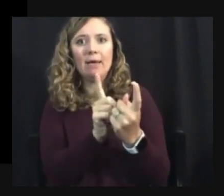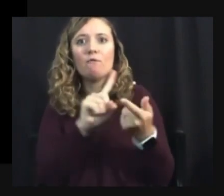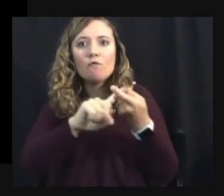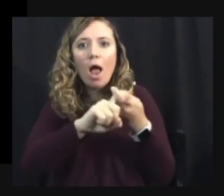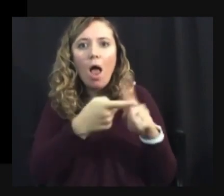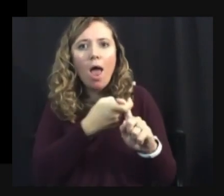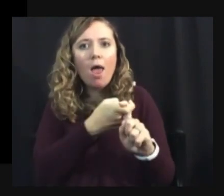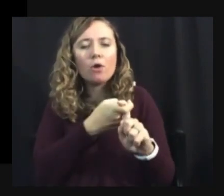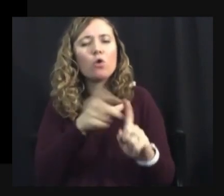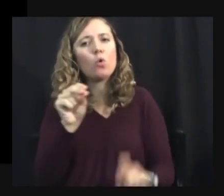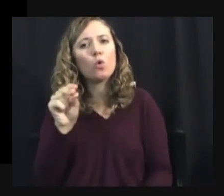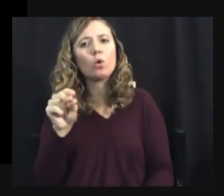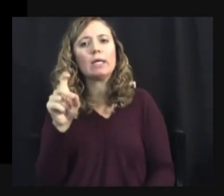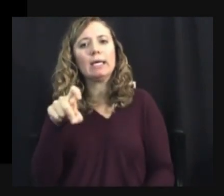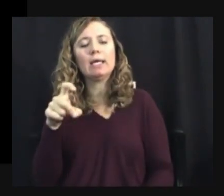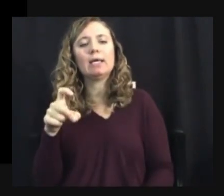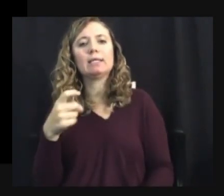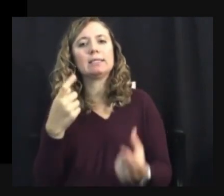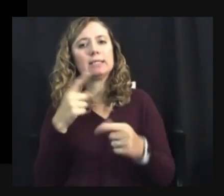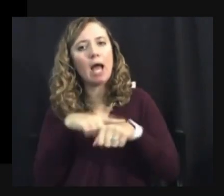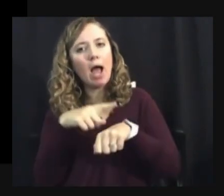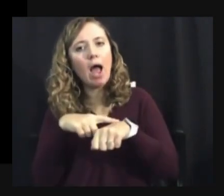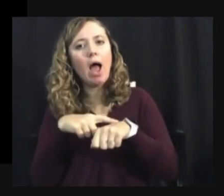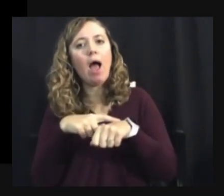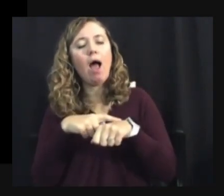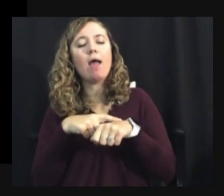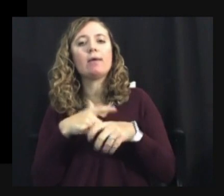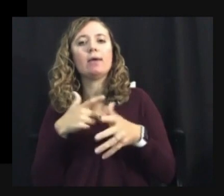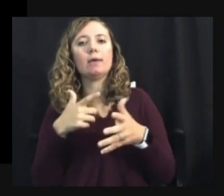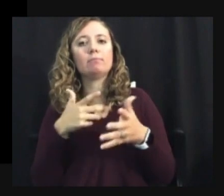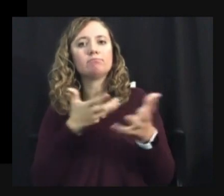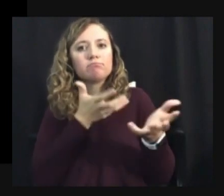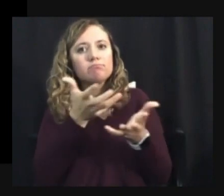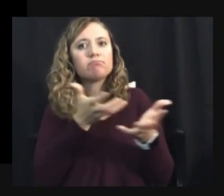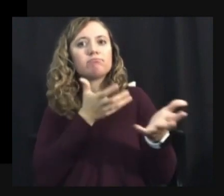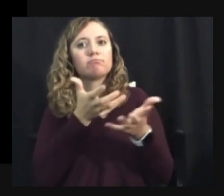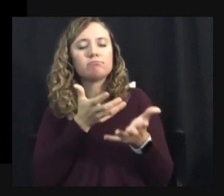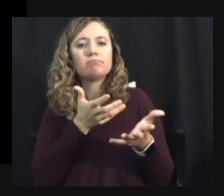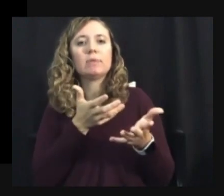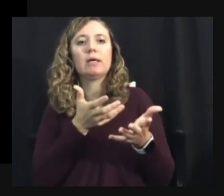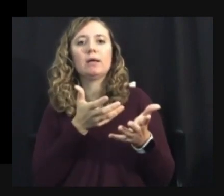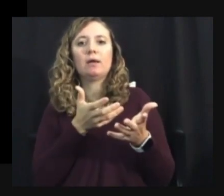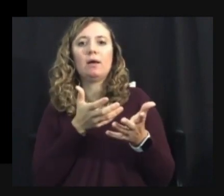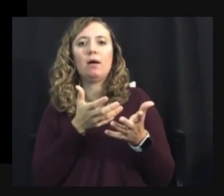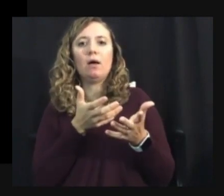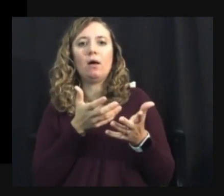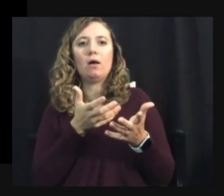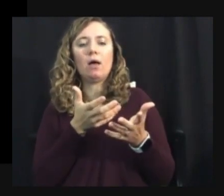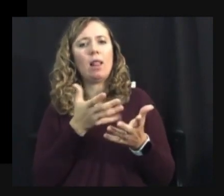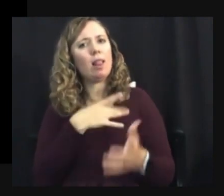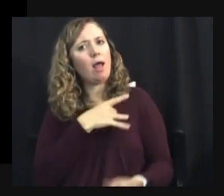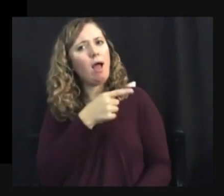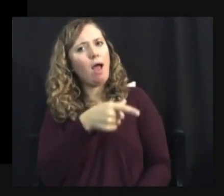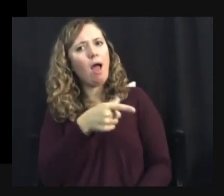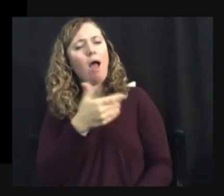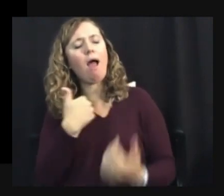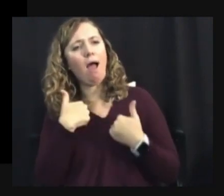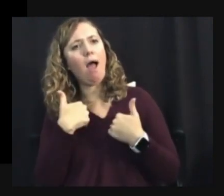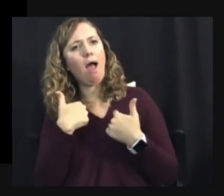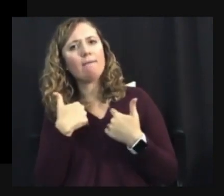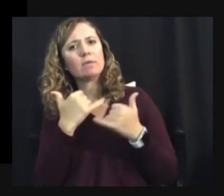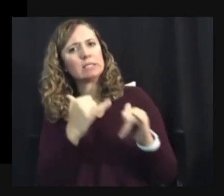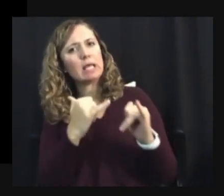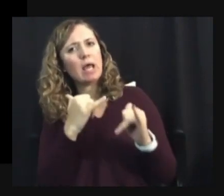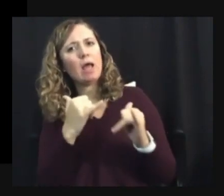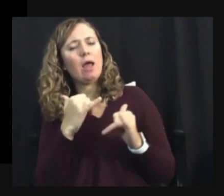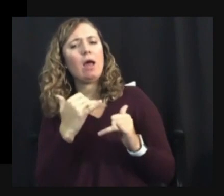in time and to get to know the person, and you want to have a sense of, yeah, I like this person. We have a lot of common interests, and